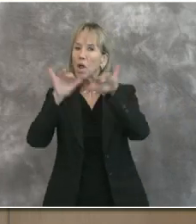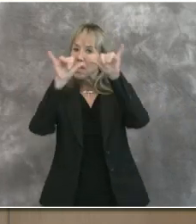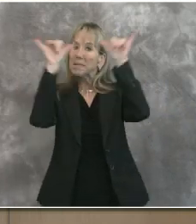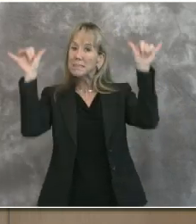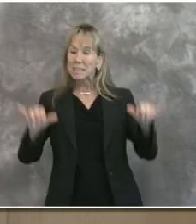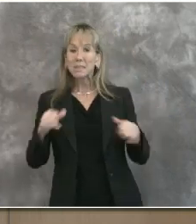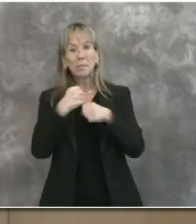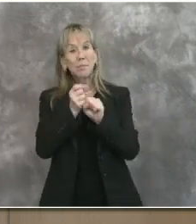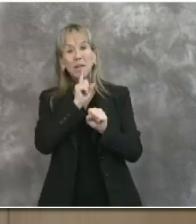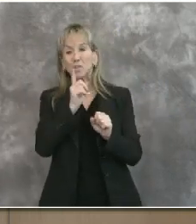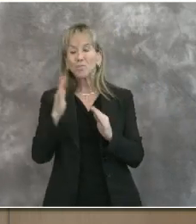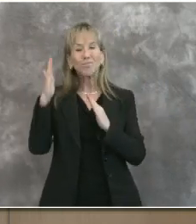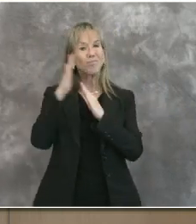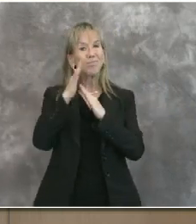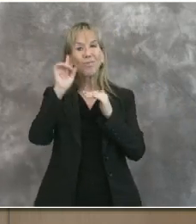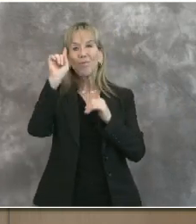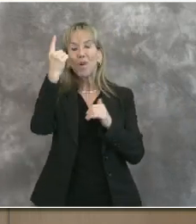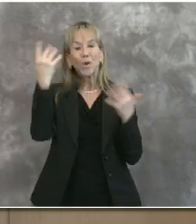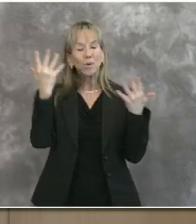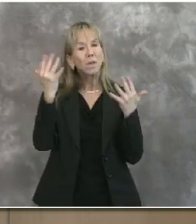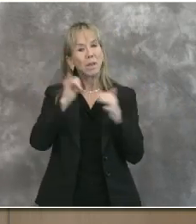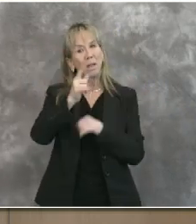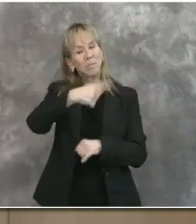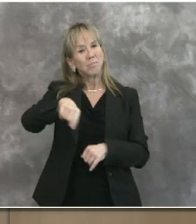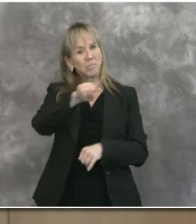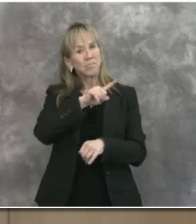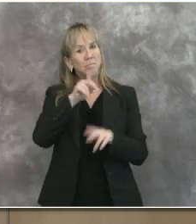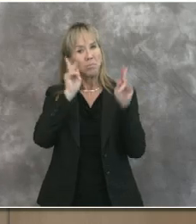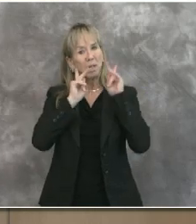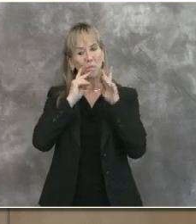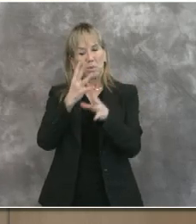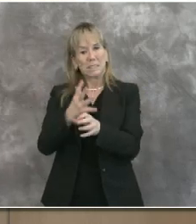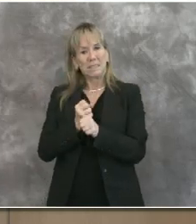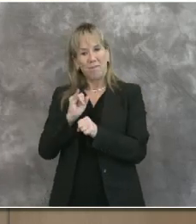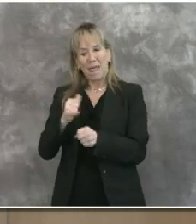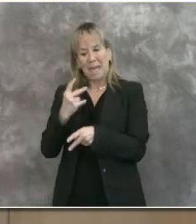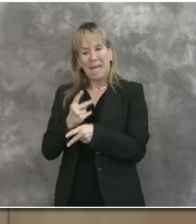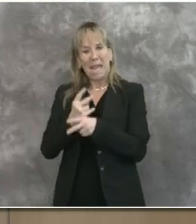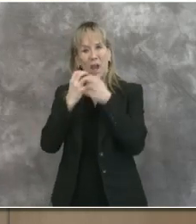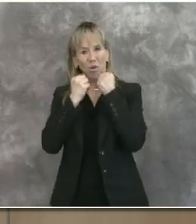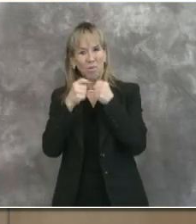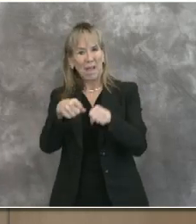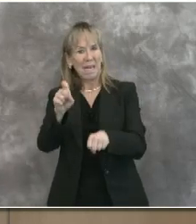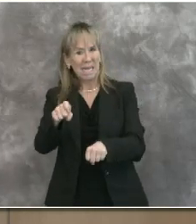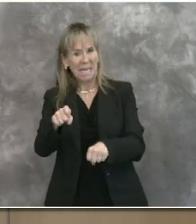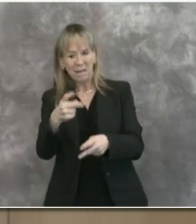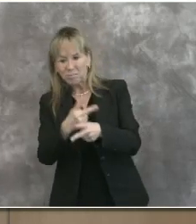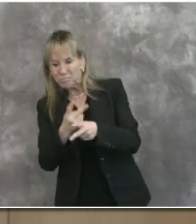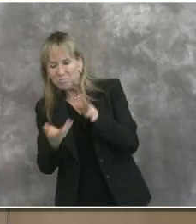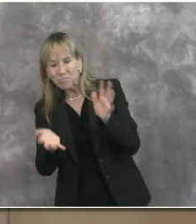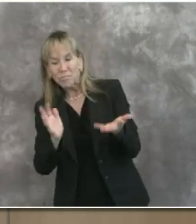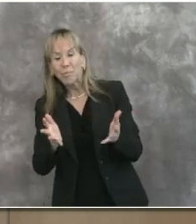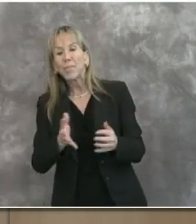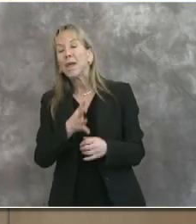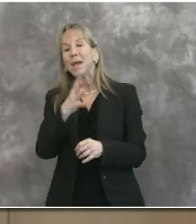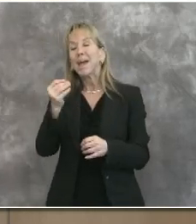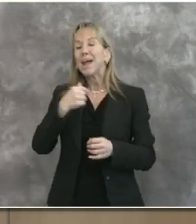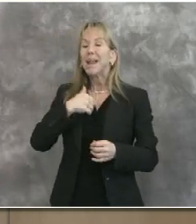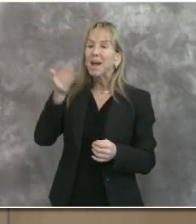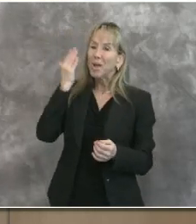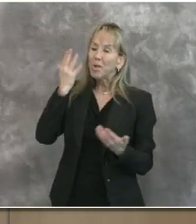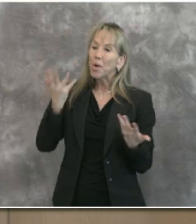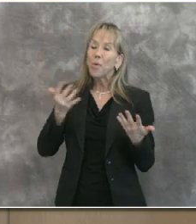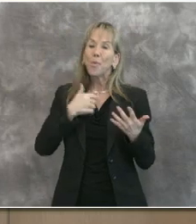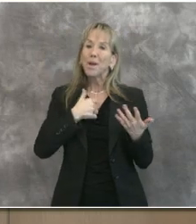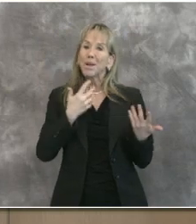care that they need. I know that our agency director likes to use the word co-opetition in the sense that